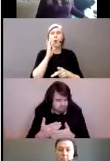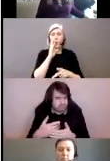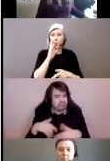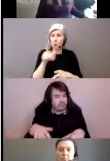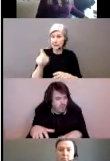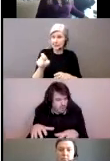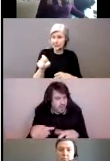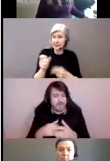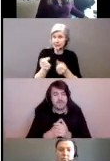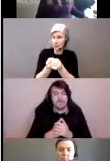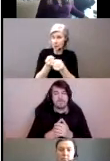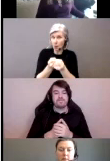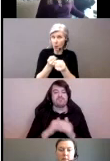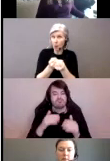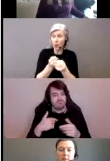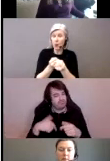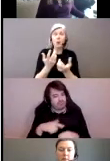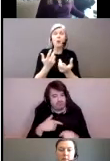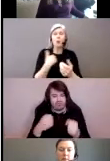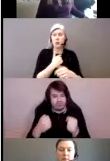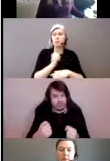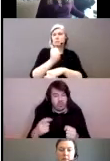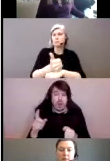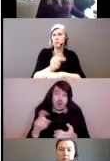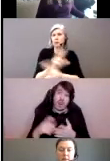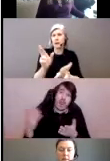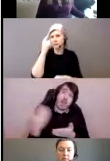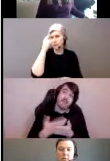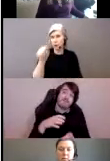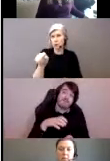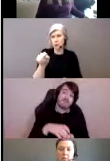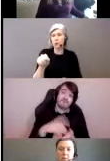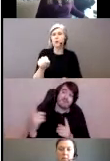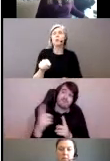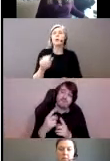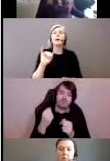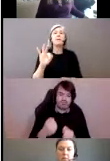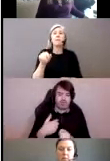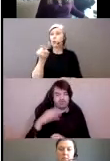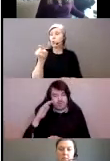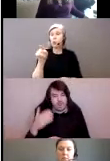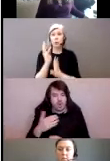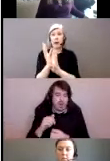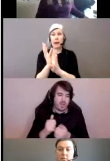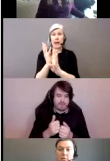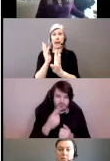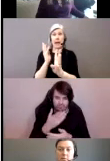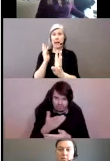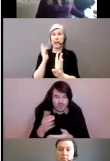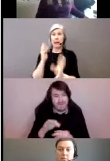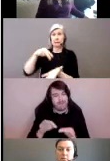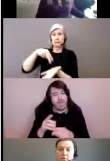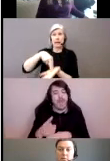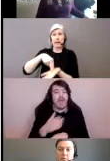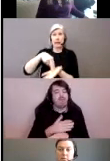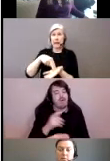clinic. So if a person's not able to stand in line, we ask that you let us know in advance so we can have a plan